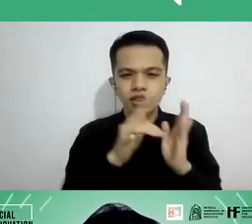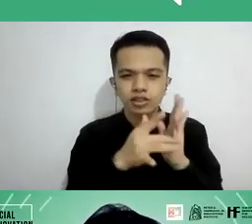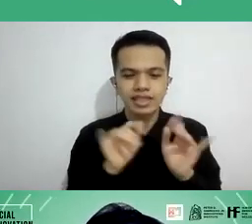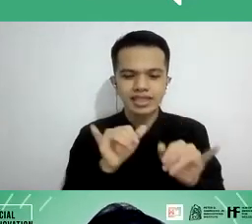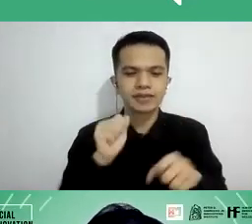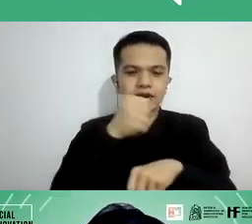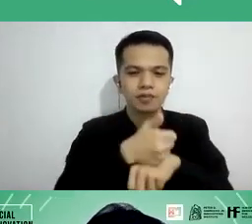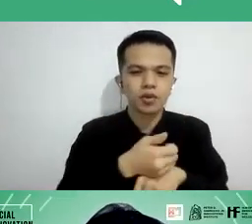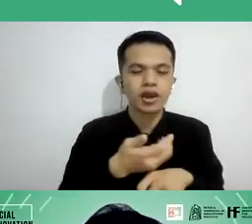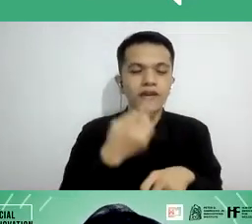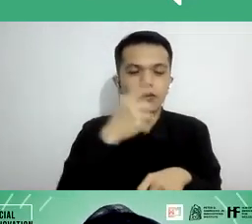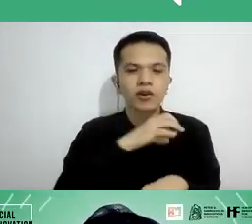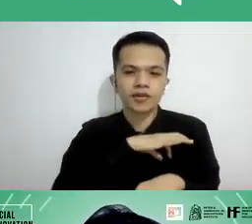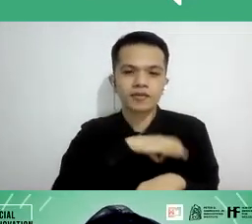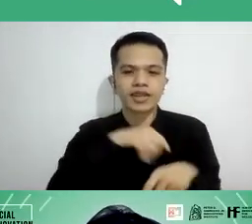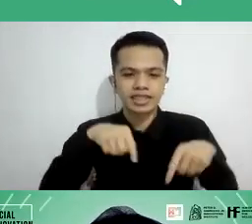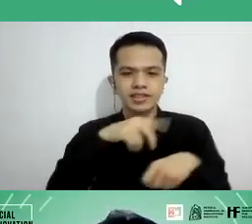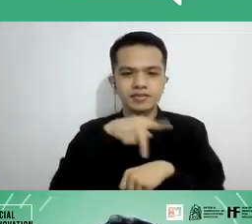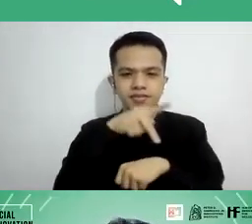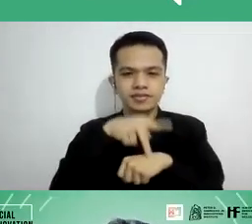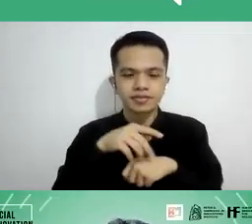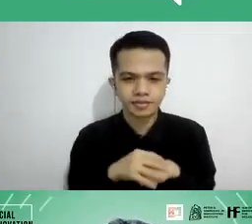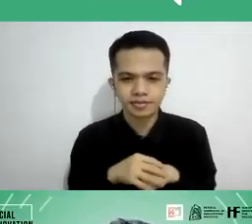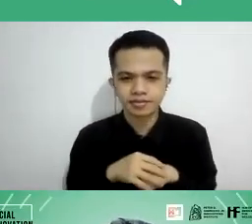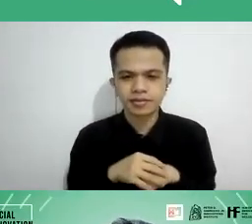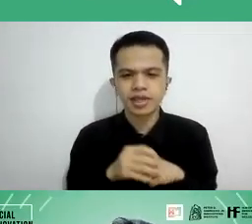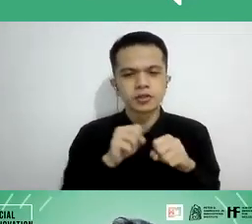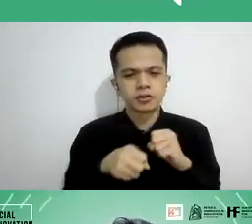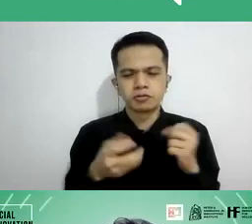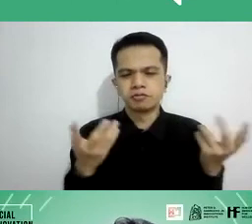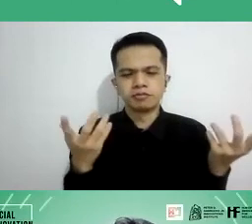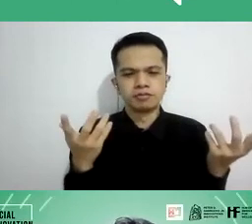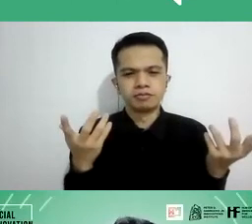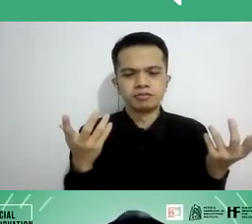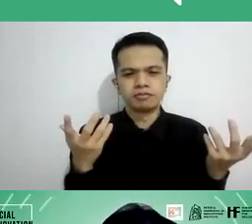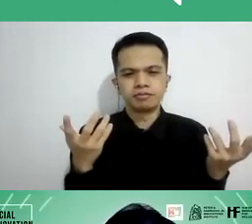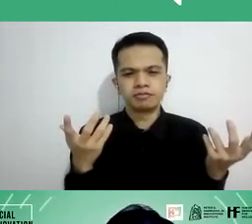that benefits here in the Philippines. So